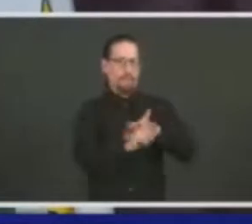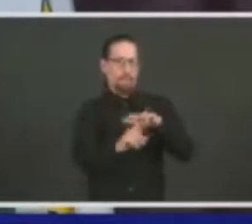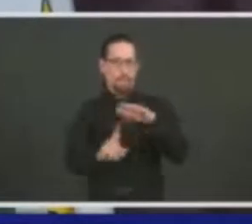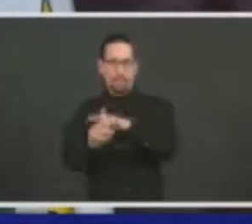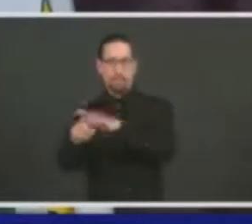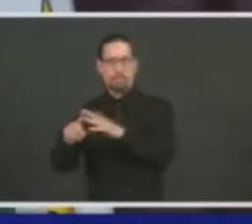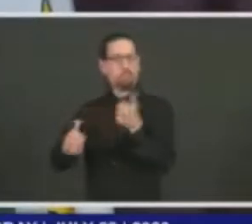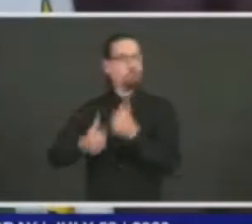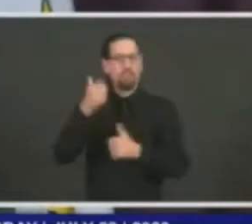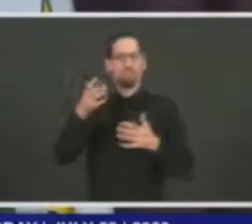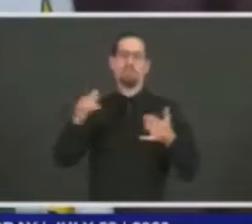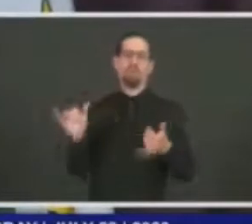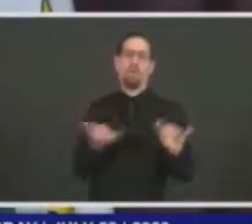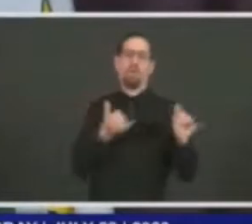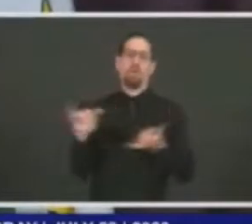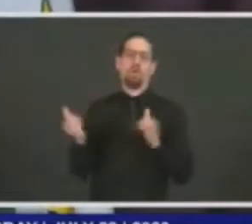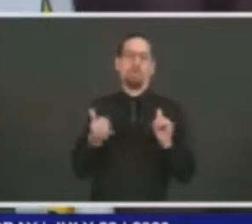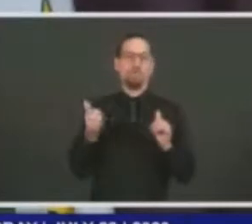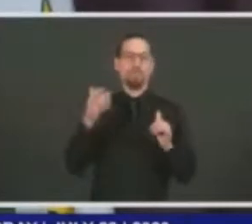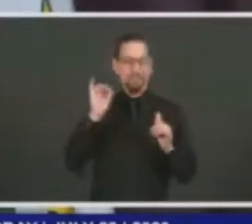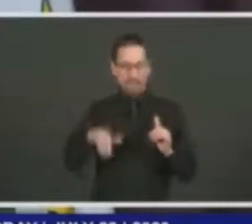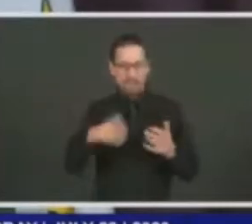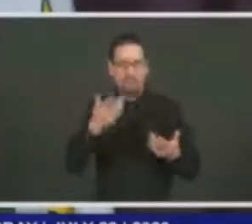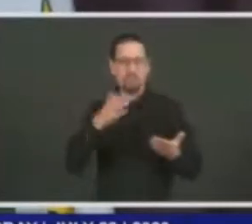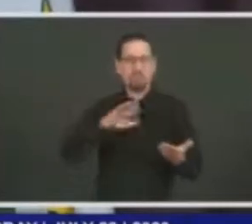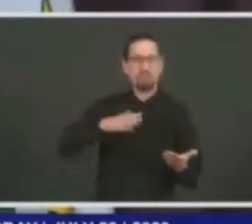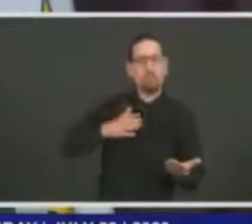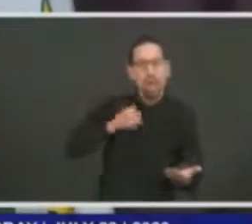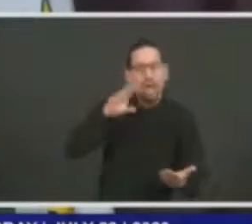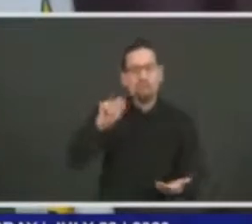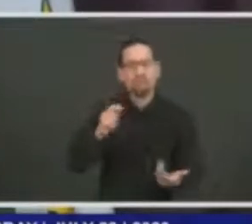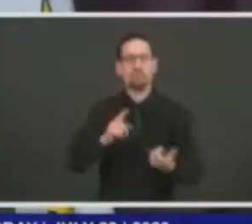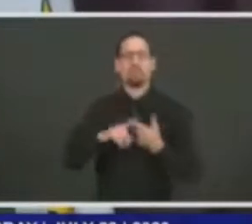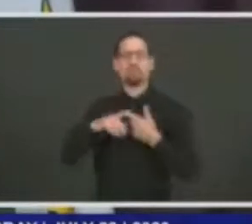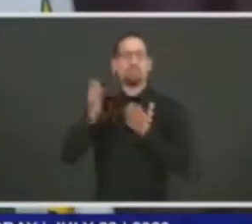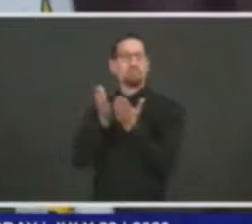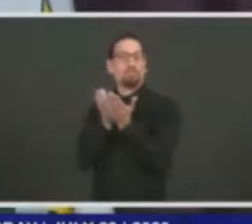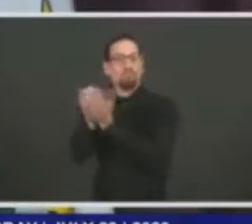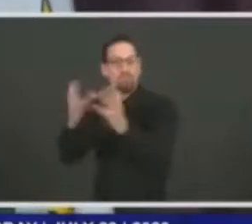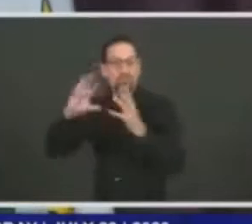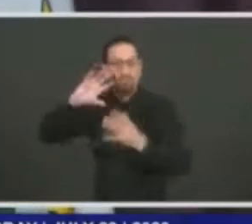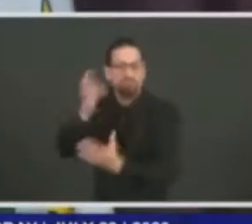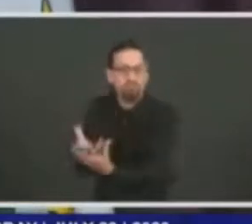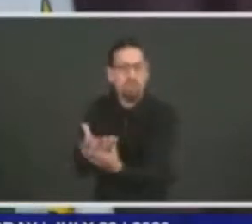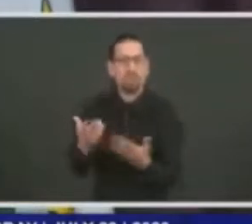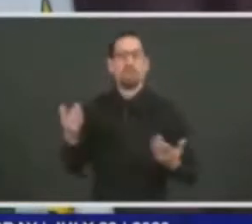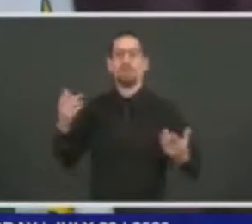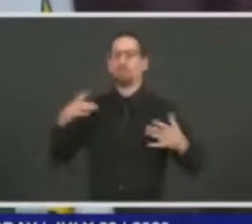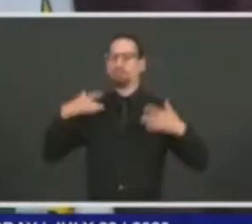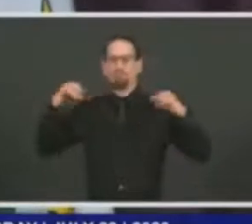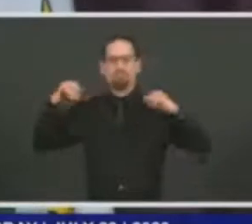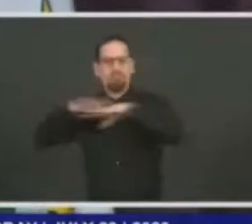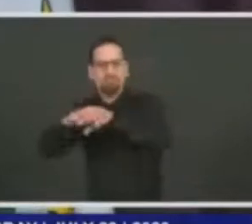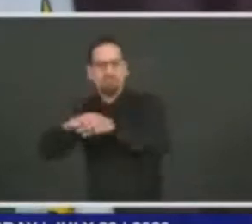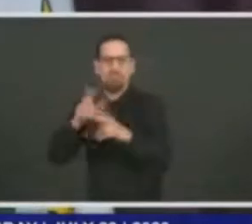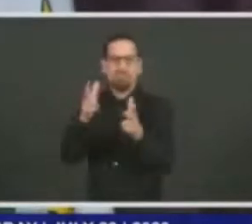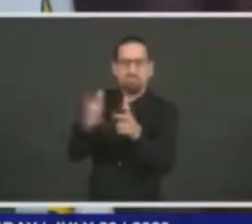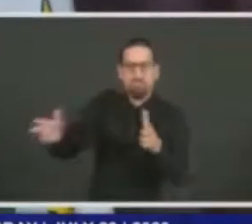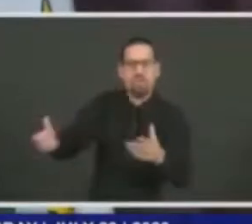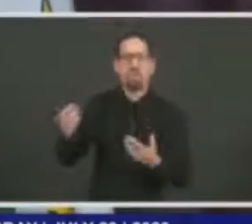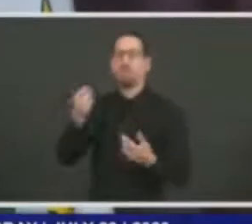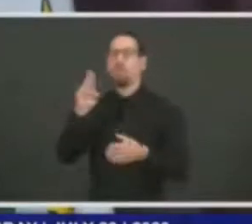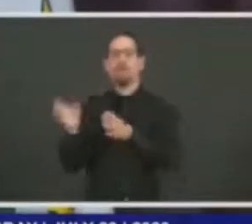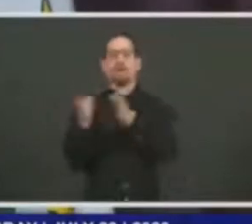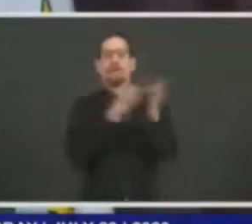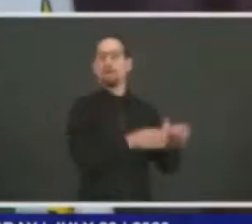pool party, party on a boat, party in a backyard, a celebration for a baseball win, a